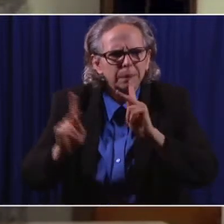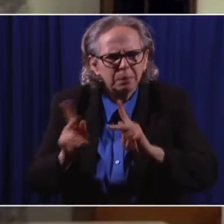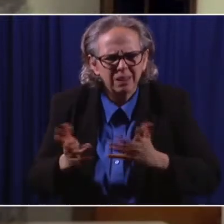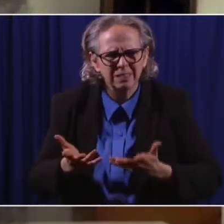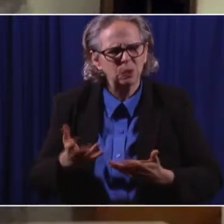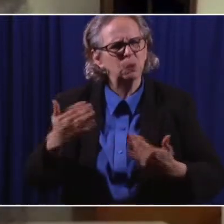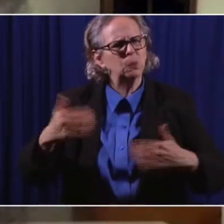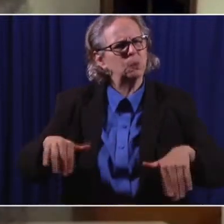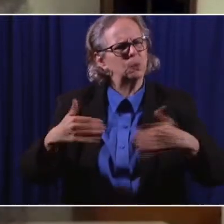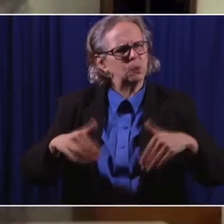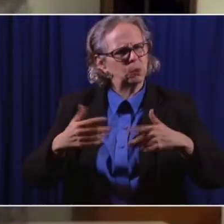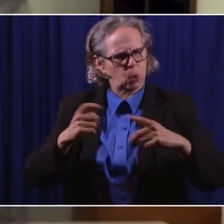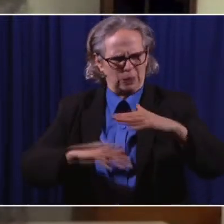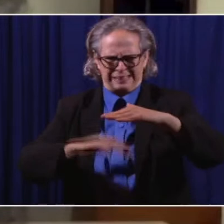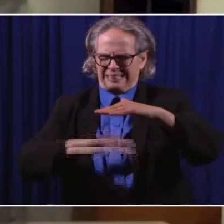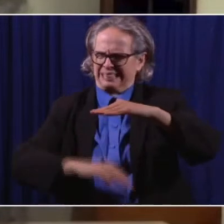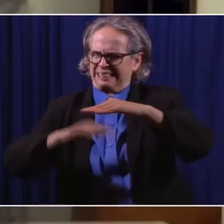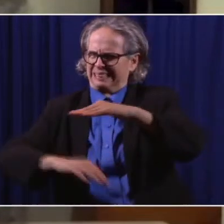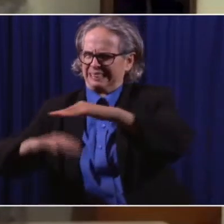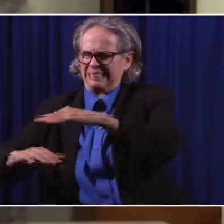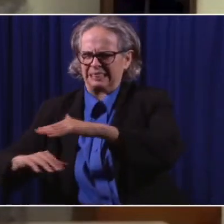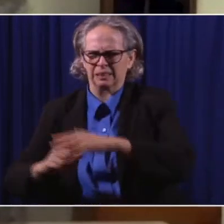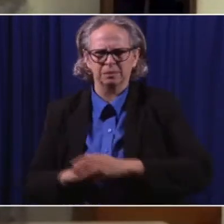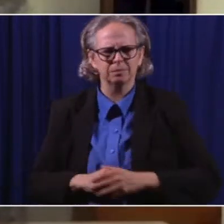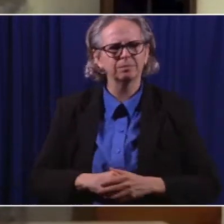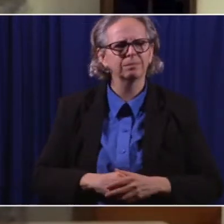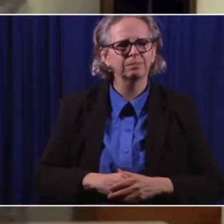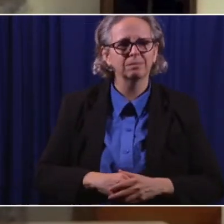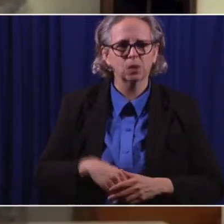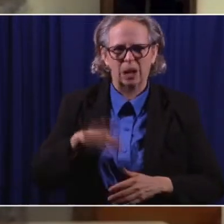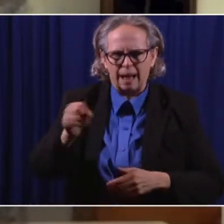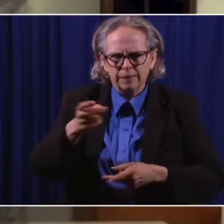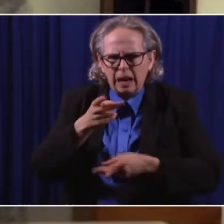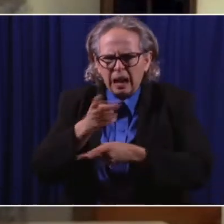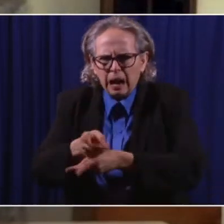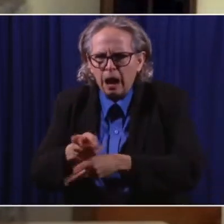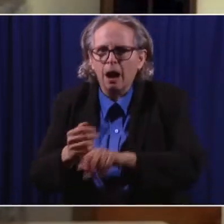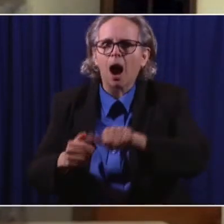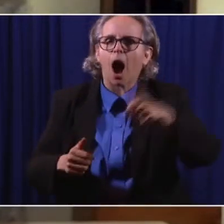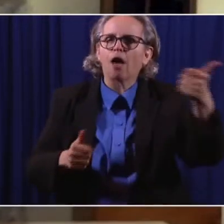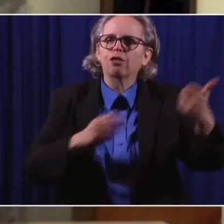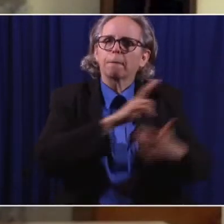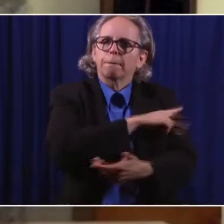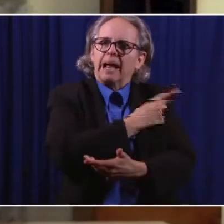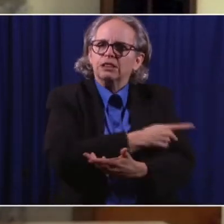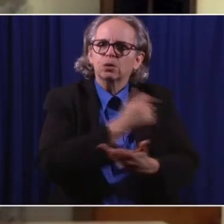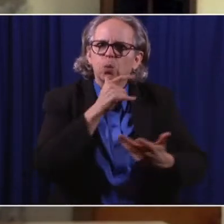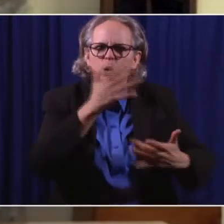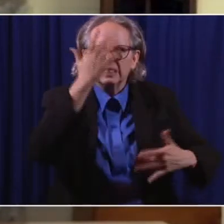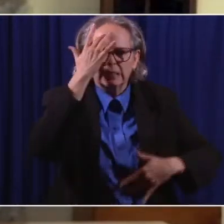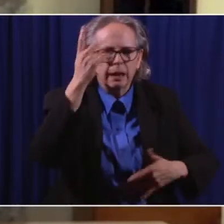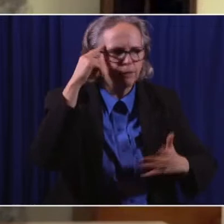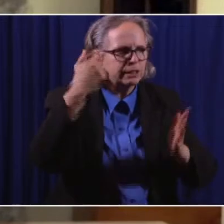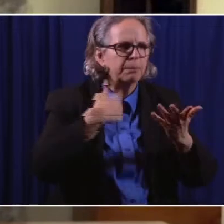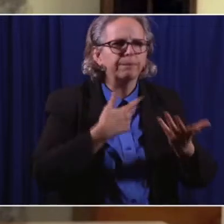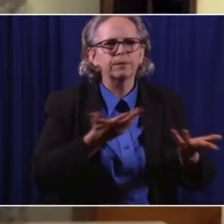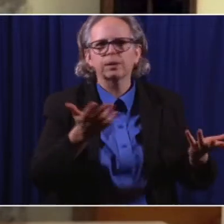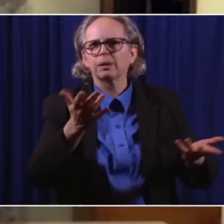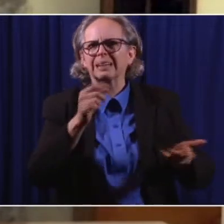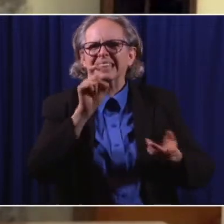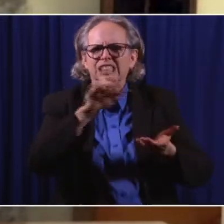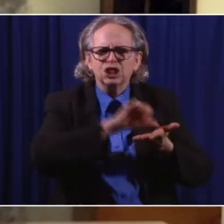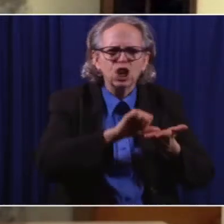we have to have room for other people, people who are there for serious accidents, car